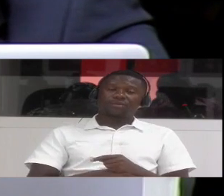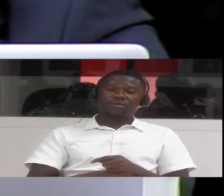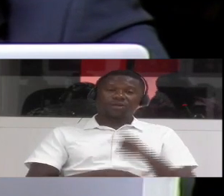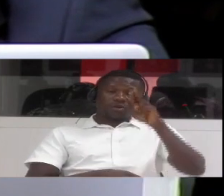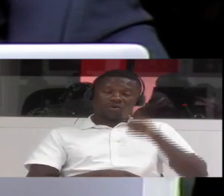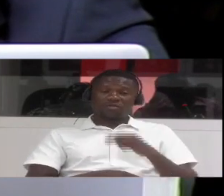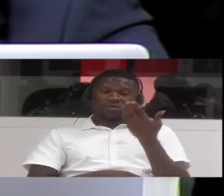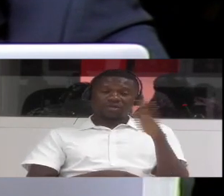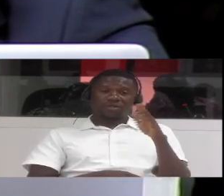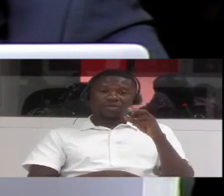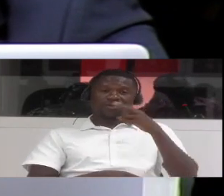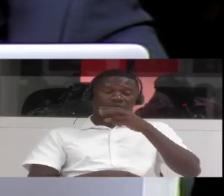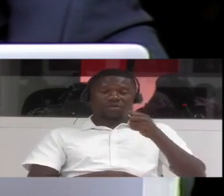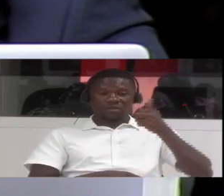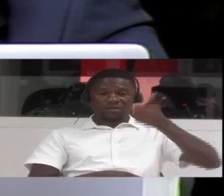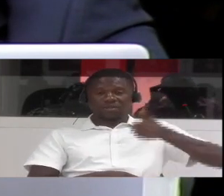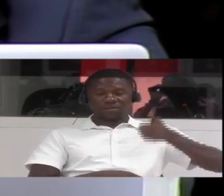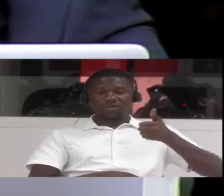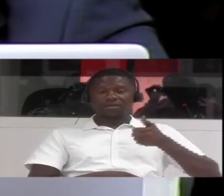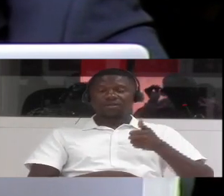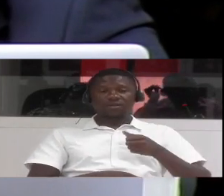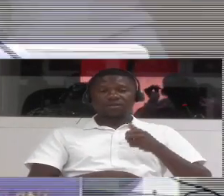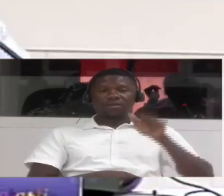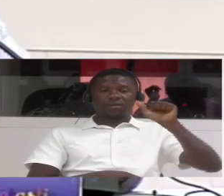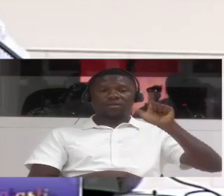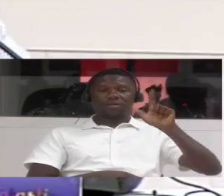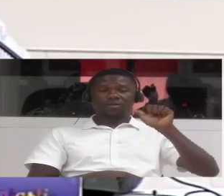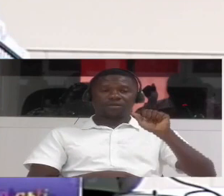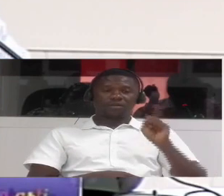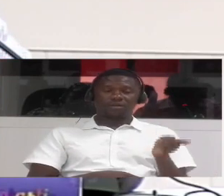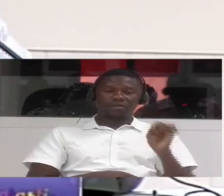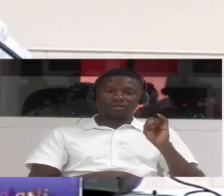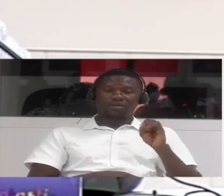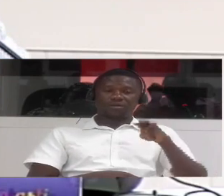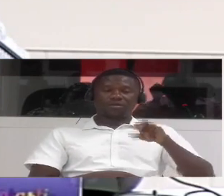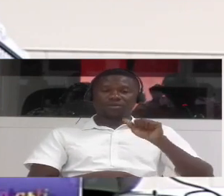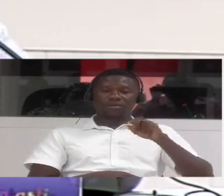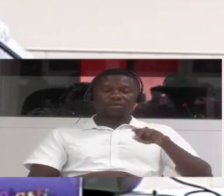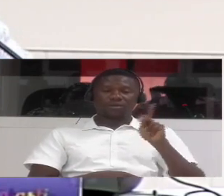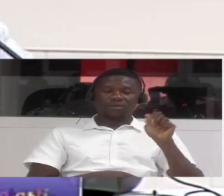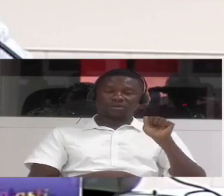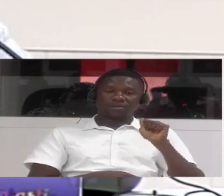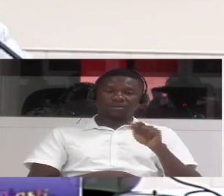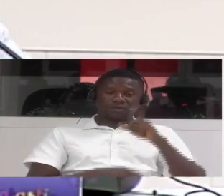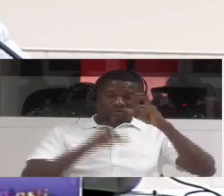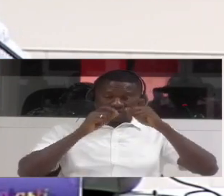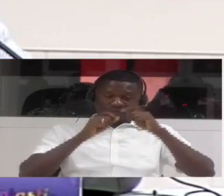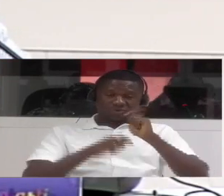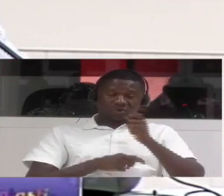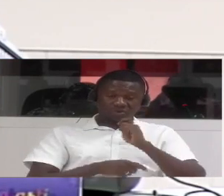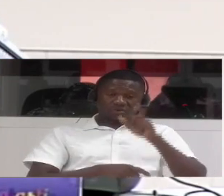November 10, 2016, Alhaji Manka, photojournalist. So this was during the